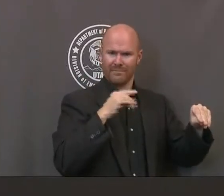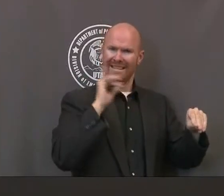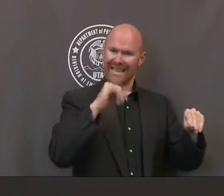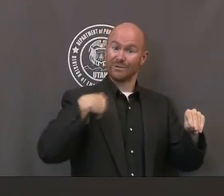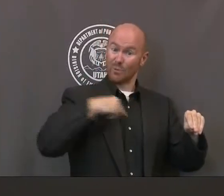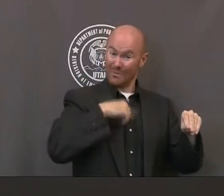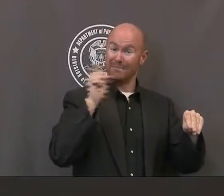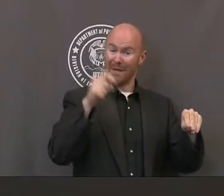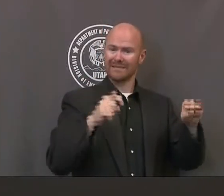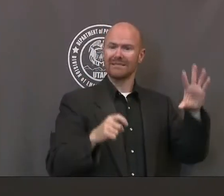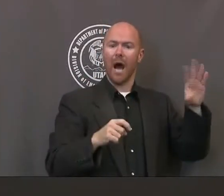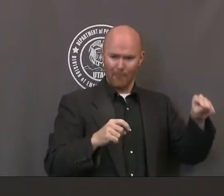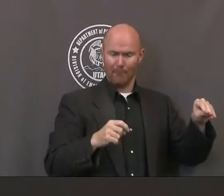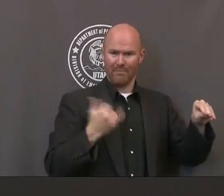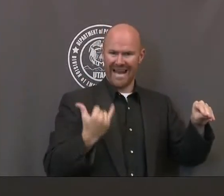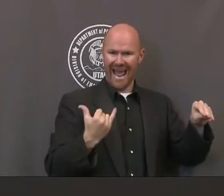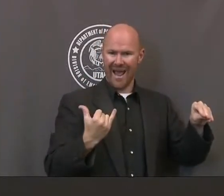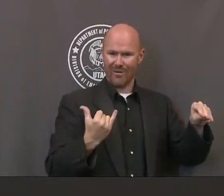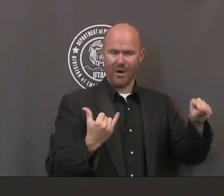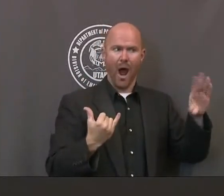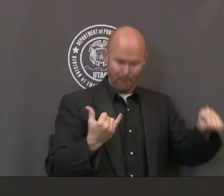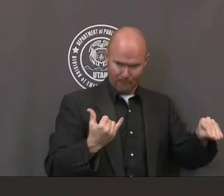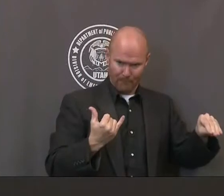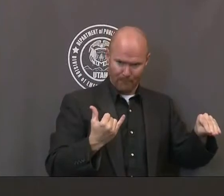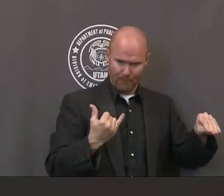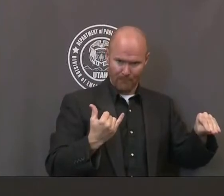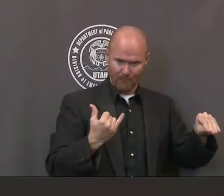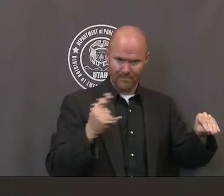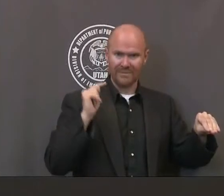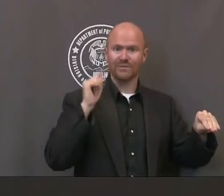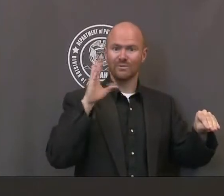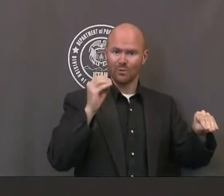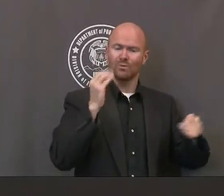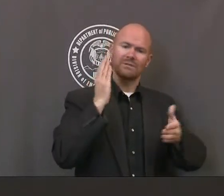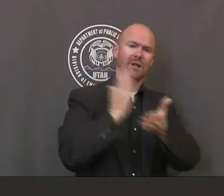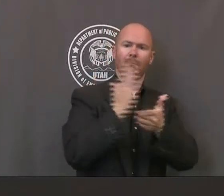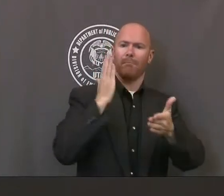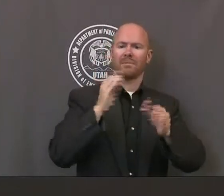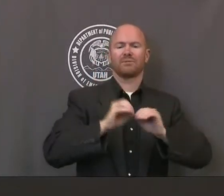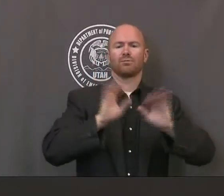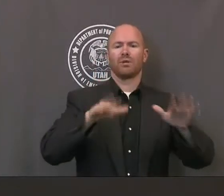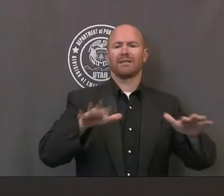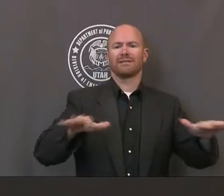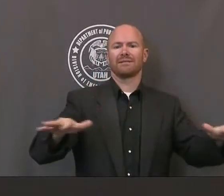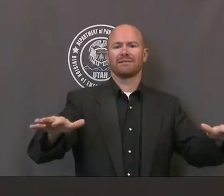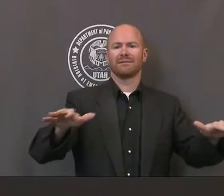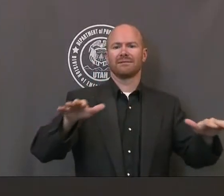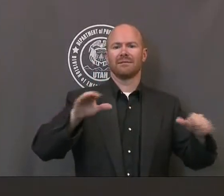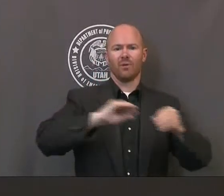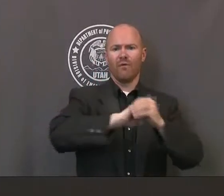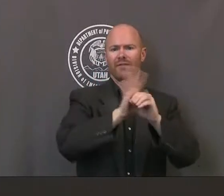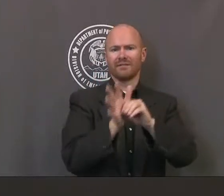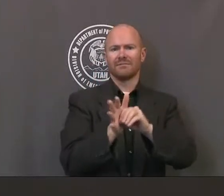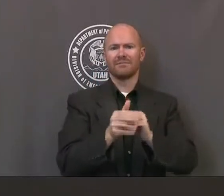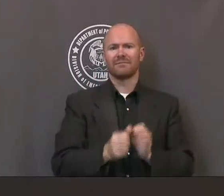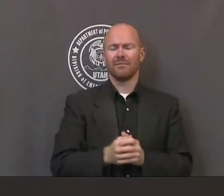the circuit breaker to stop this damage and make some sort of an